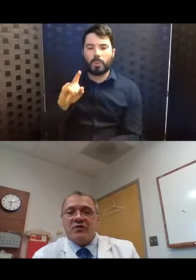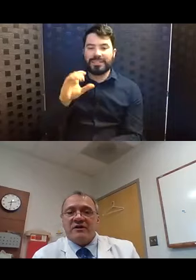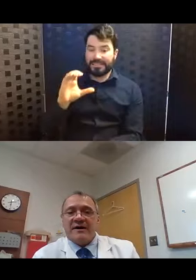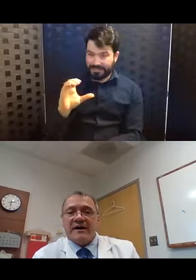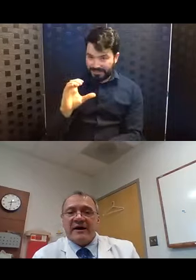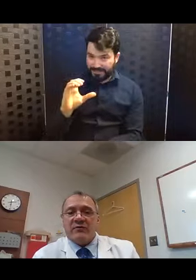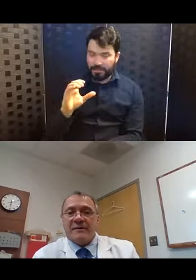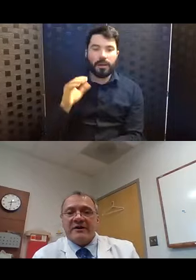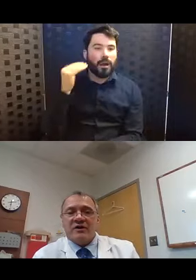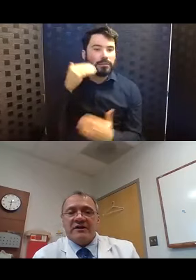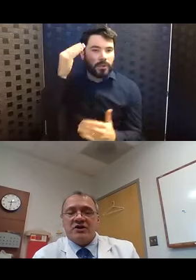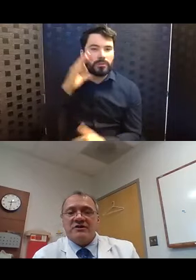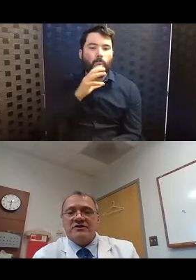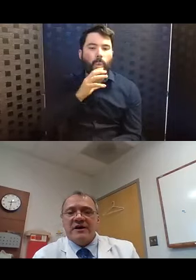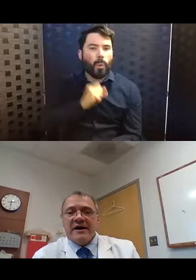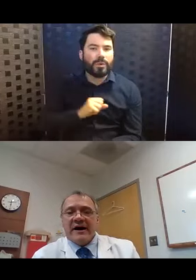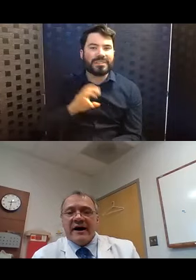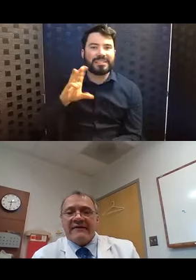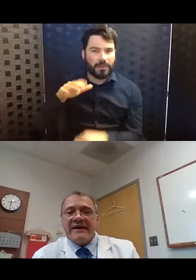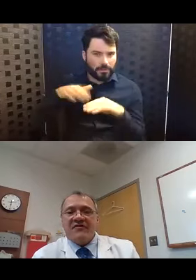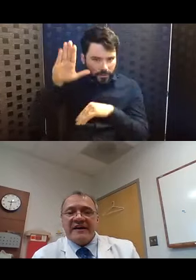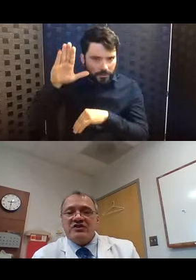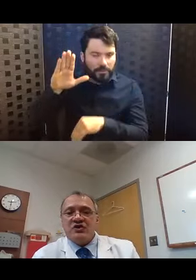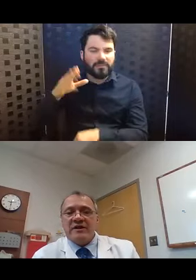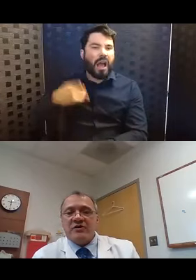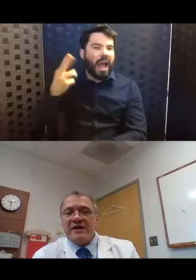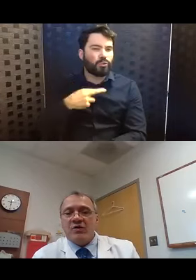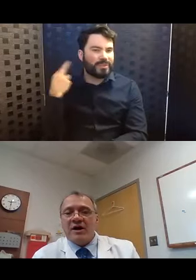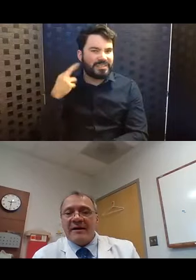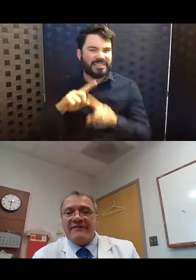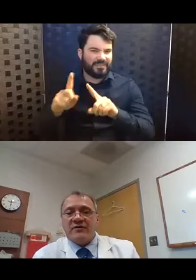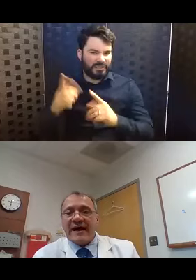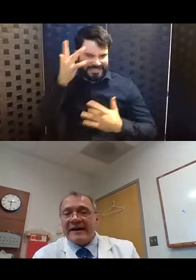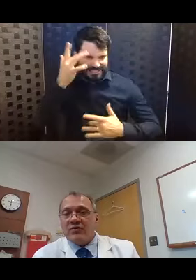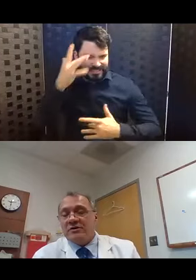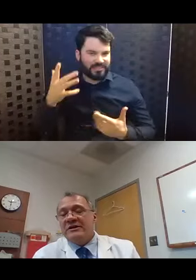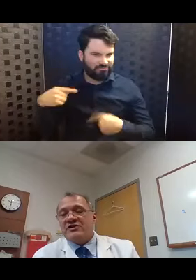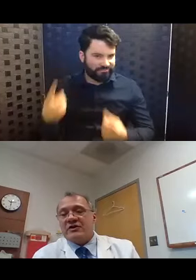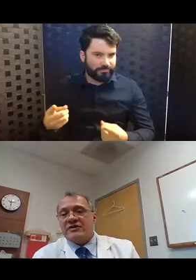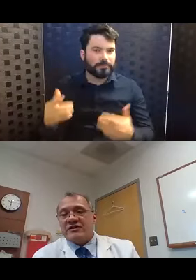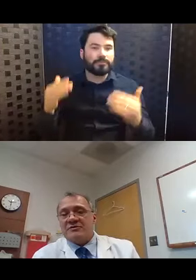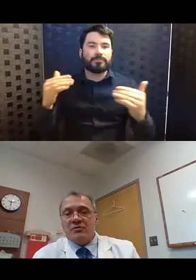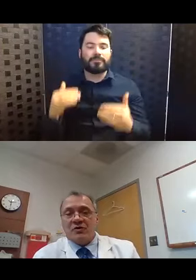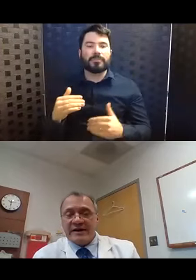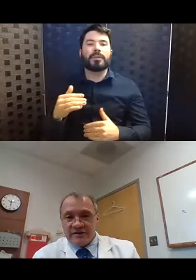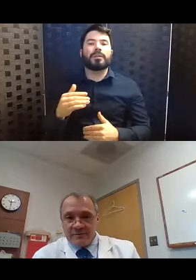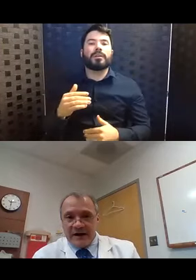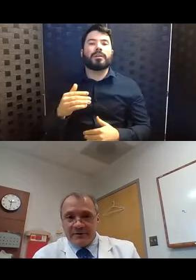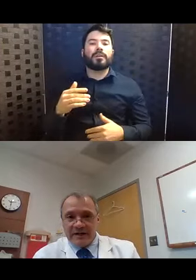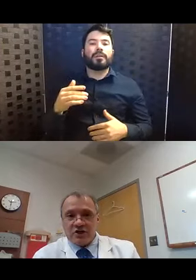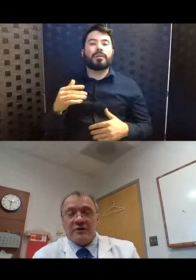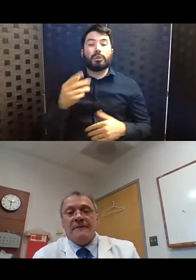and those with high-risk medical conditions. And then phase 2 and 3 will come after that, and we'll start to subsume the rest